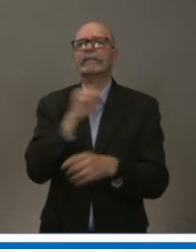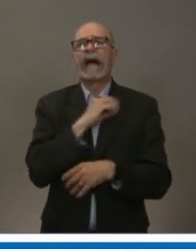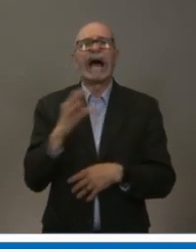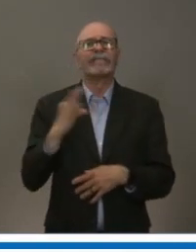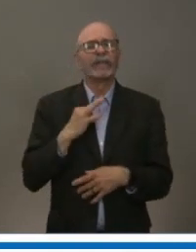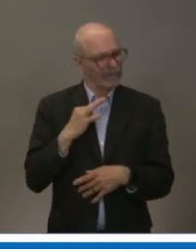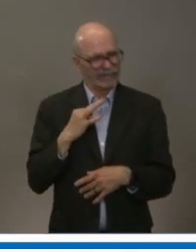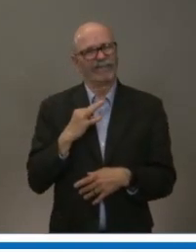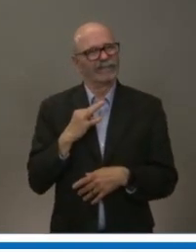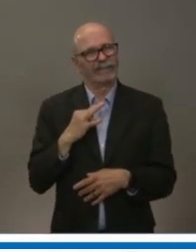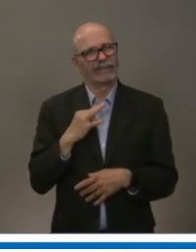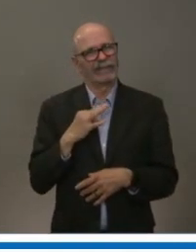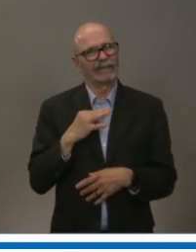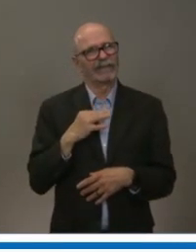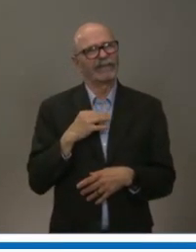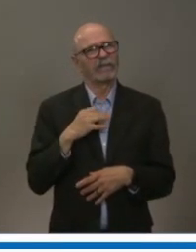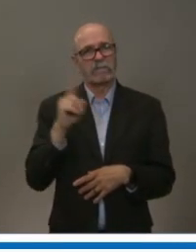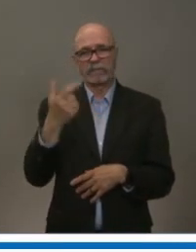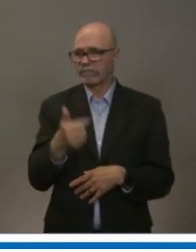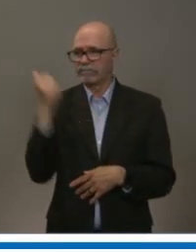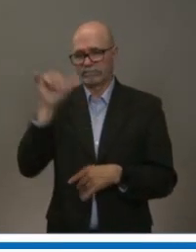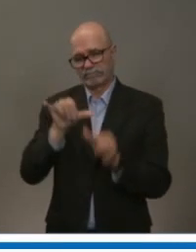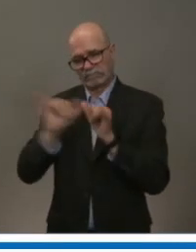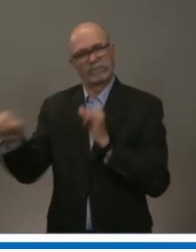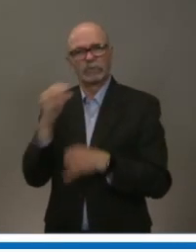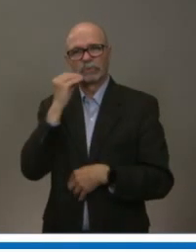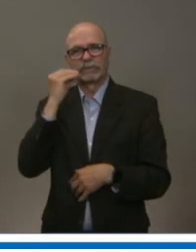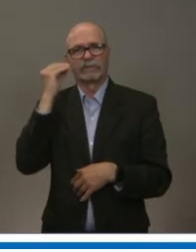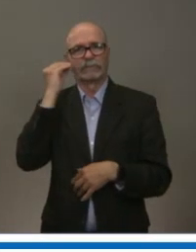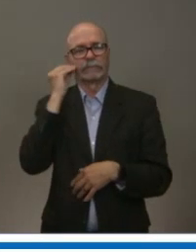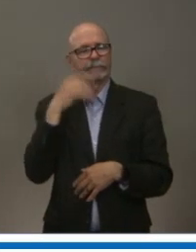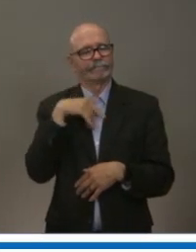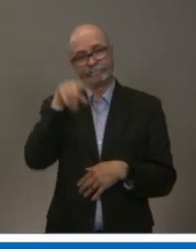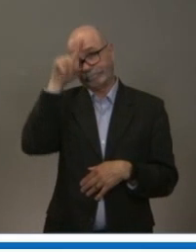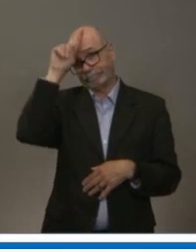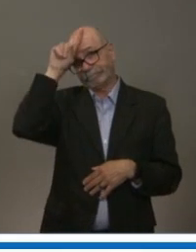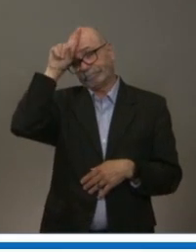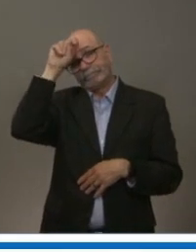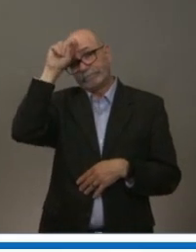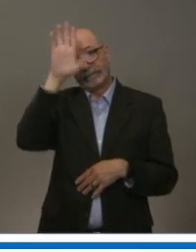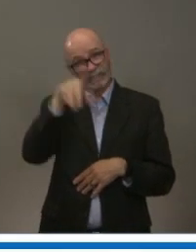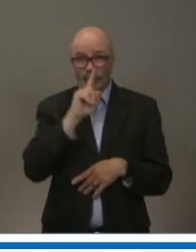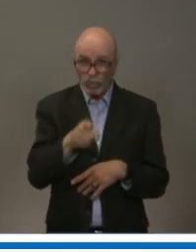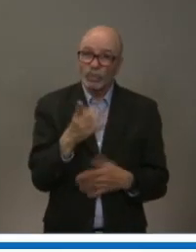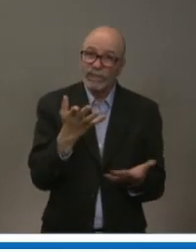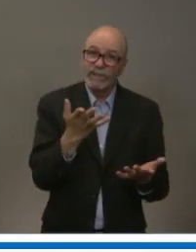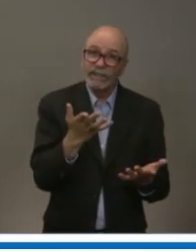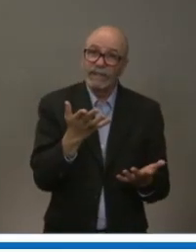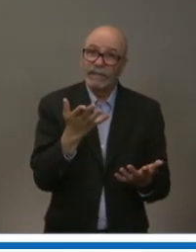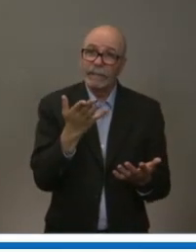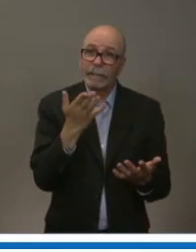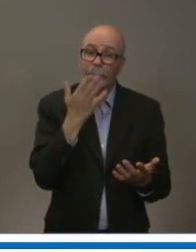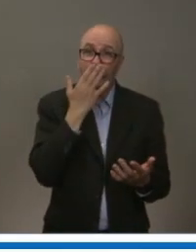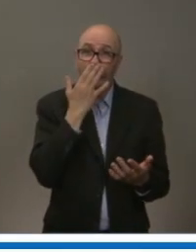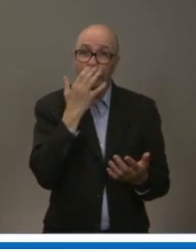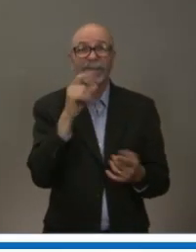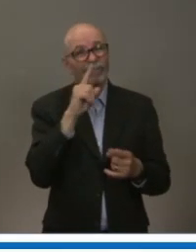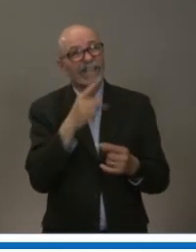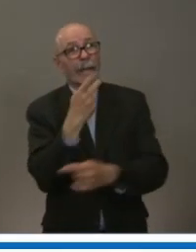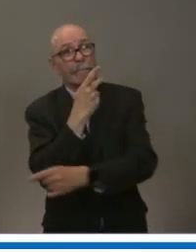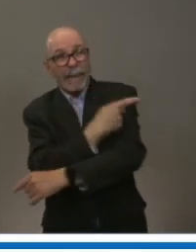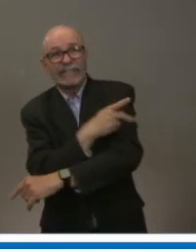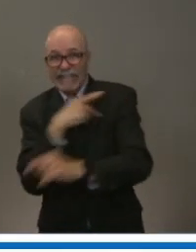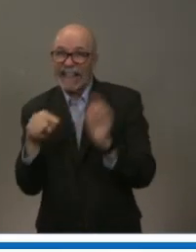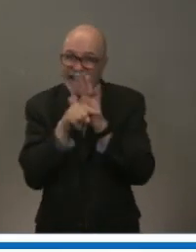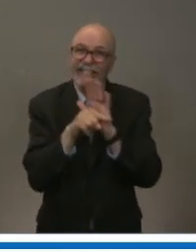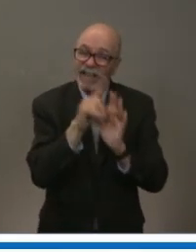been asked to self-isolate. Just wondering if you can confirm that initially the patient tested negative?